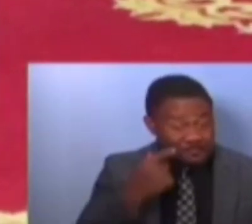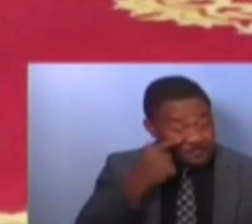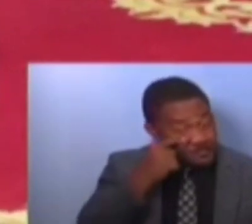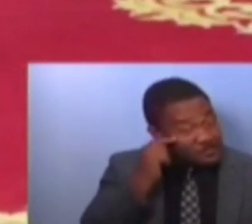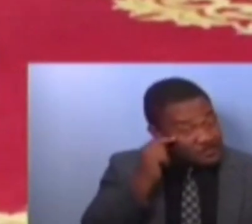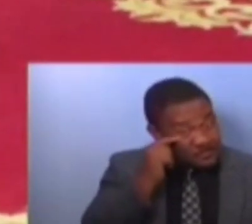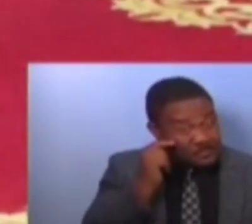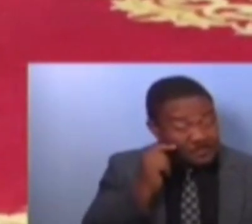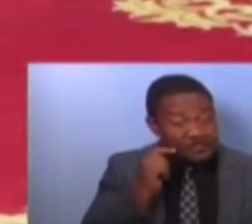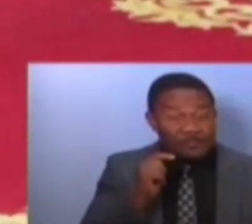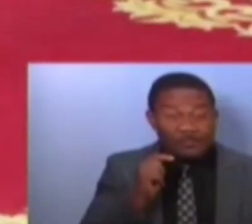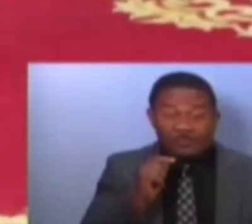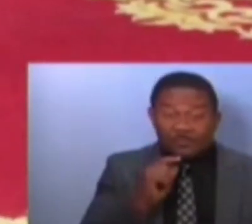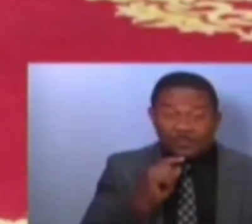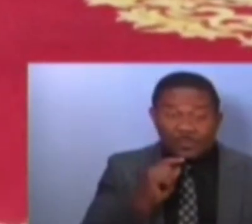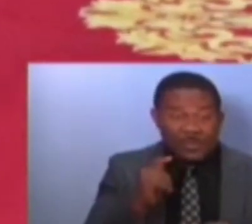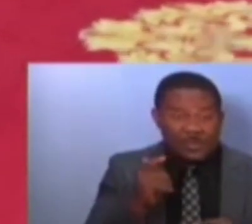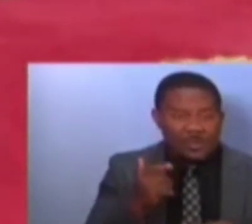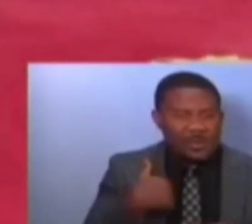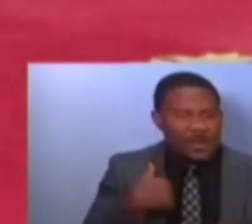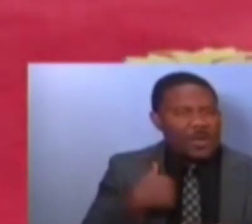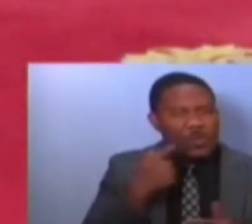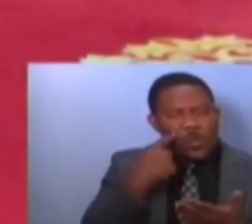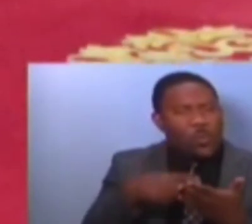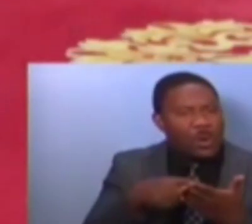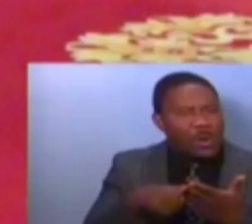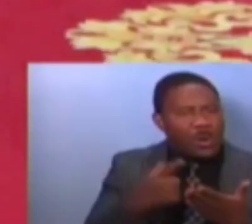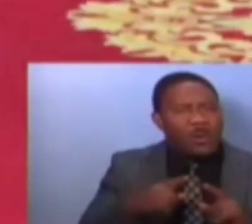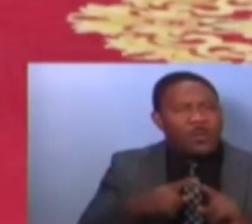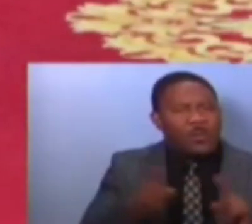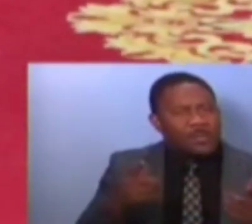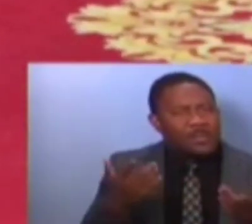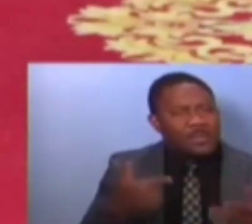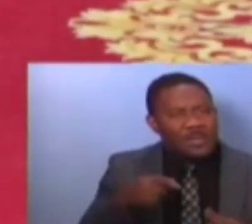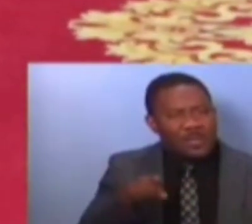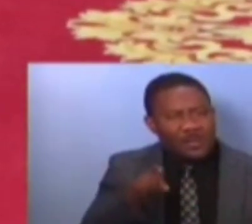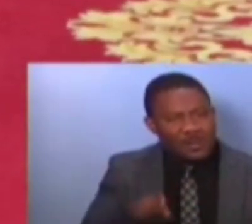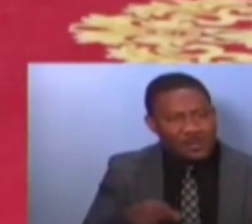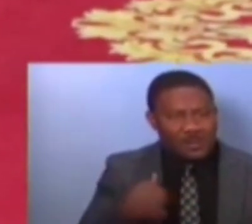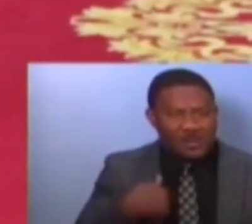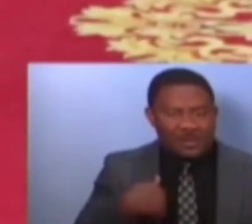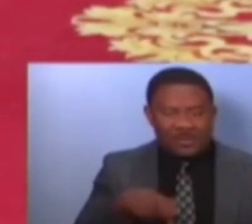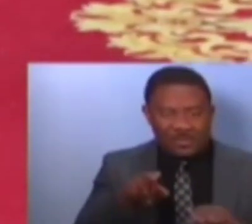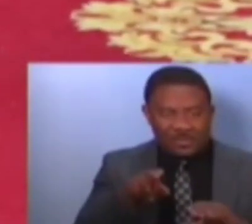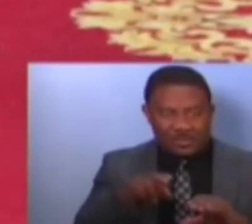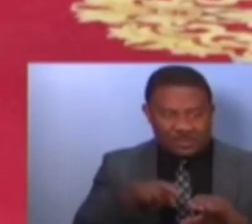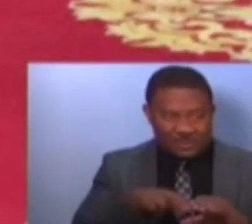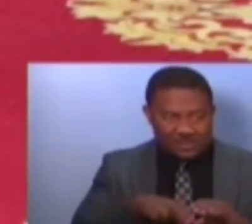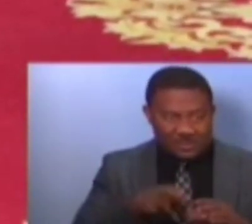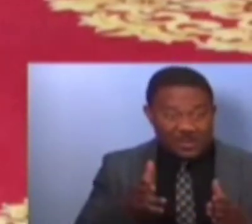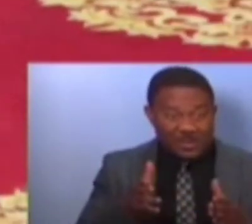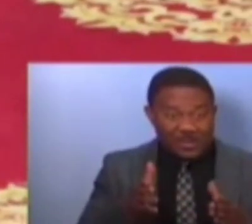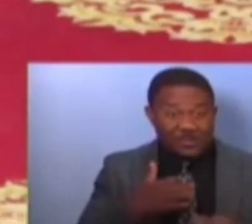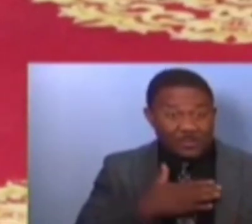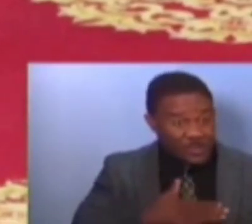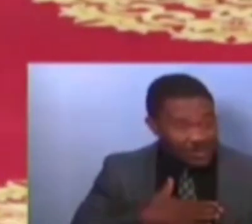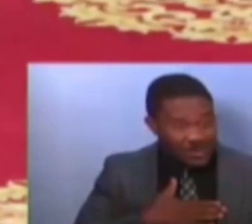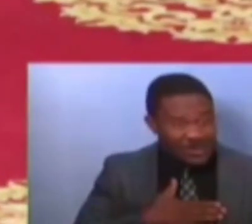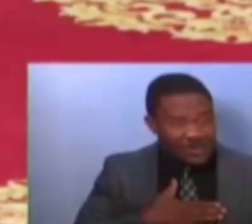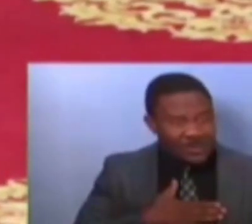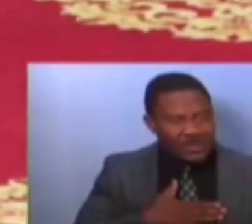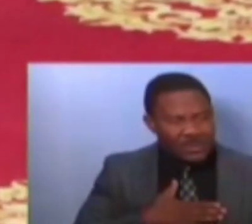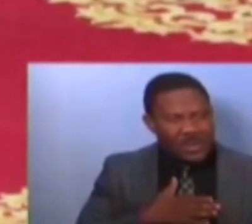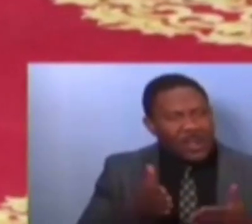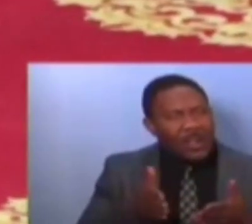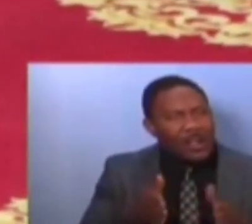Recognize honorable members' intents. But let me make a point. Honorable minority, I am the chair of this proceedings. Let me